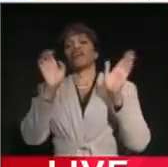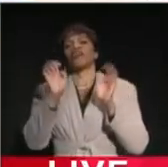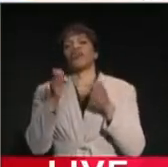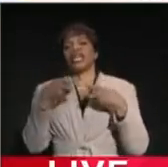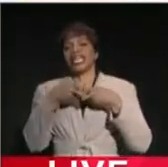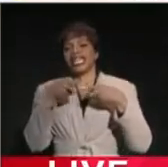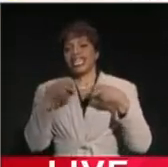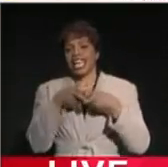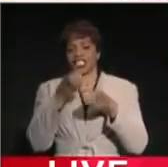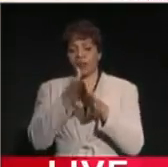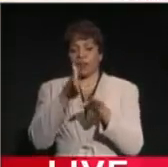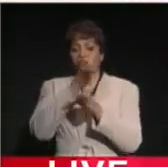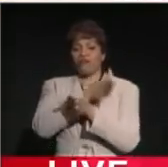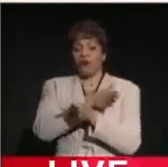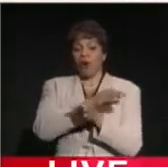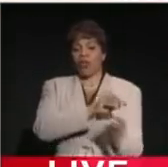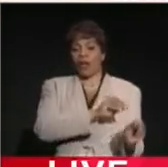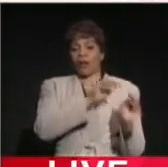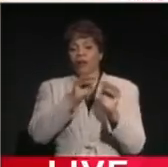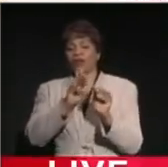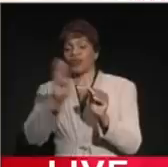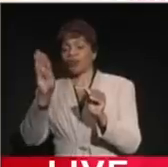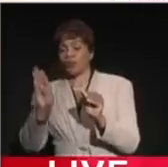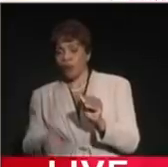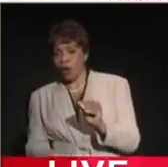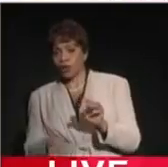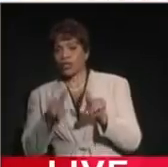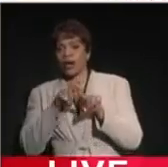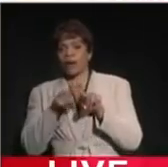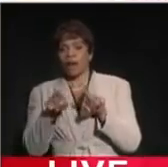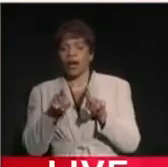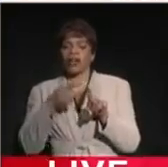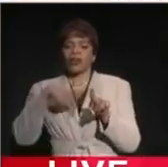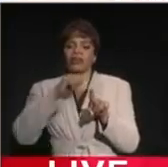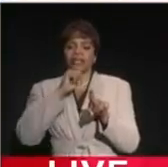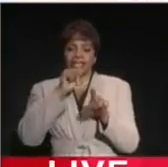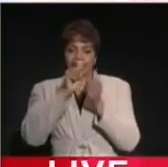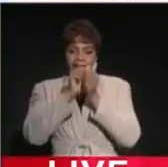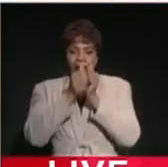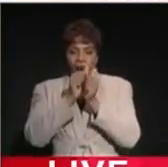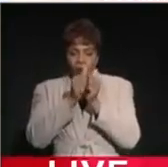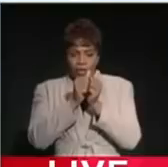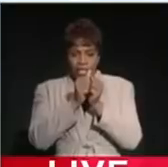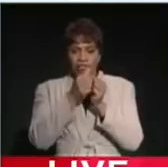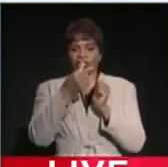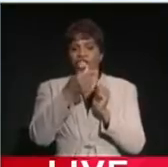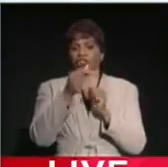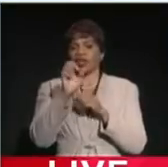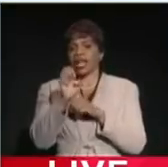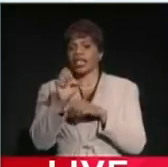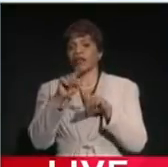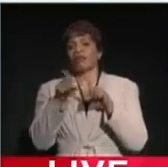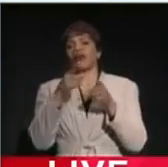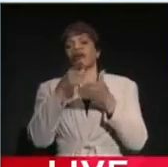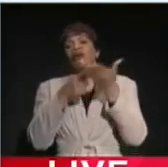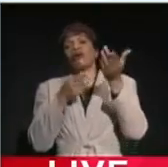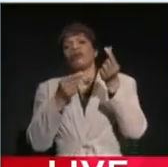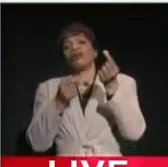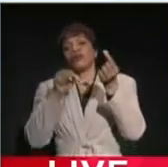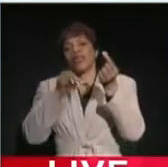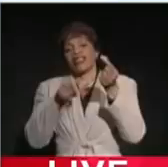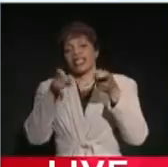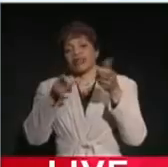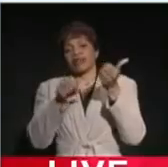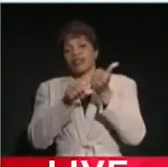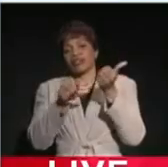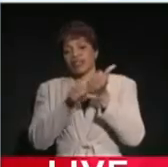By the way, we didn't get an at-bat in the competition for General Electric because all we do is we throw out tax credits under this administration to the